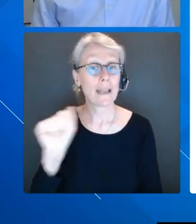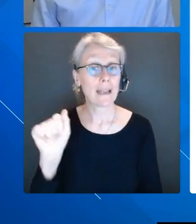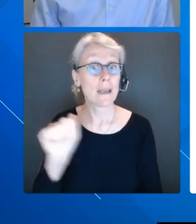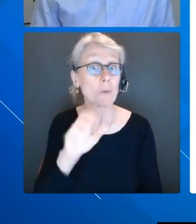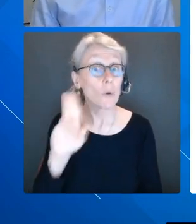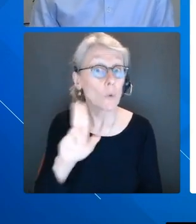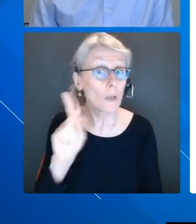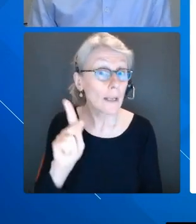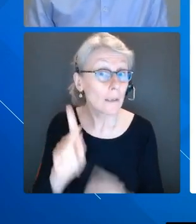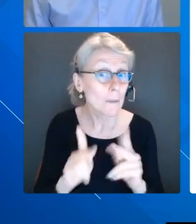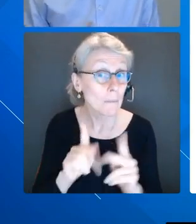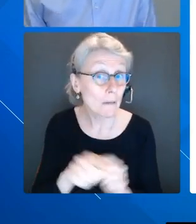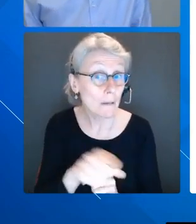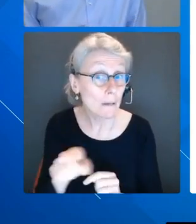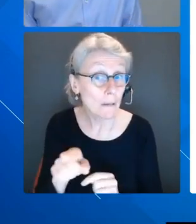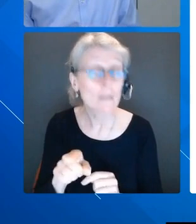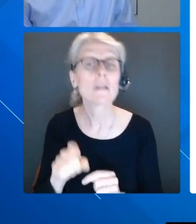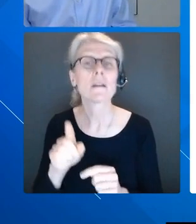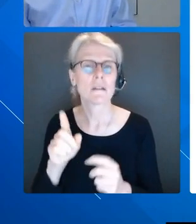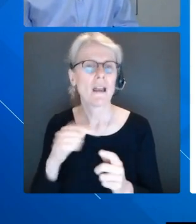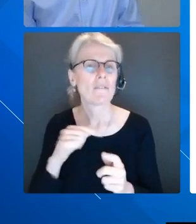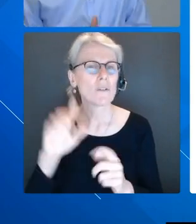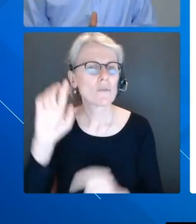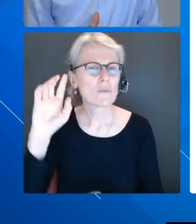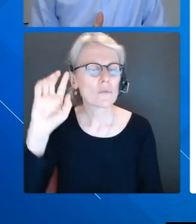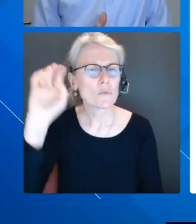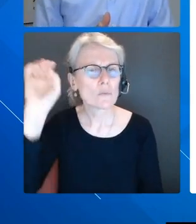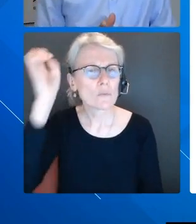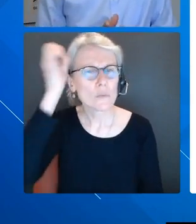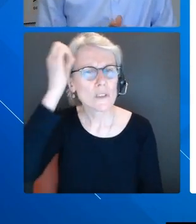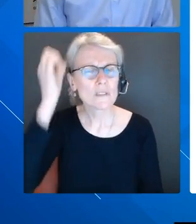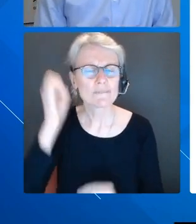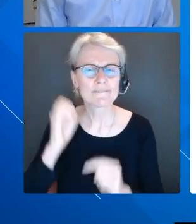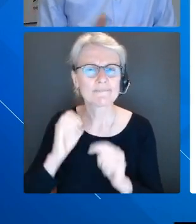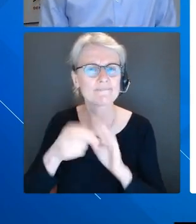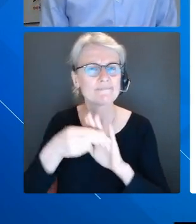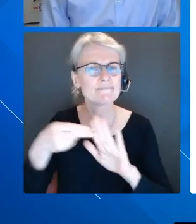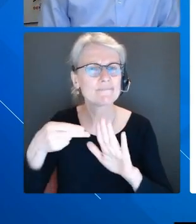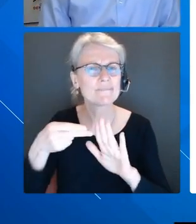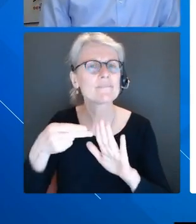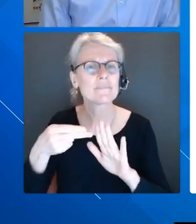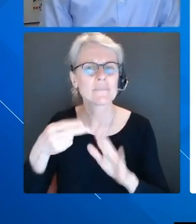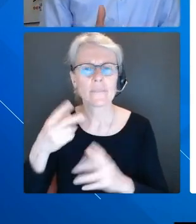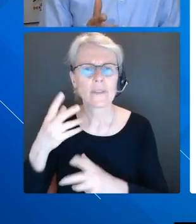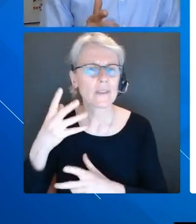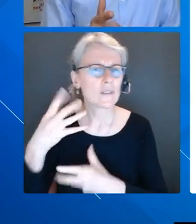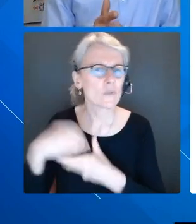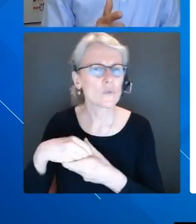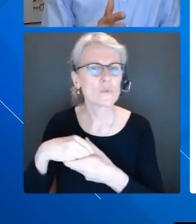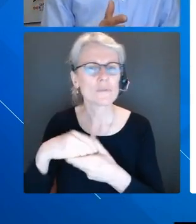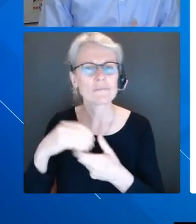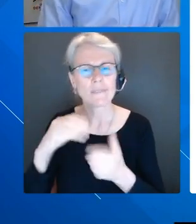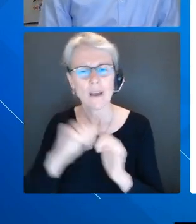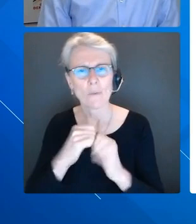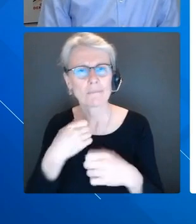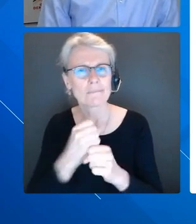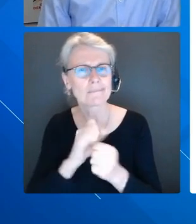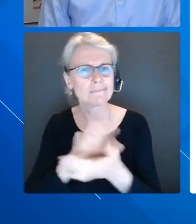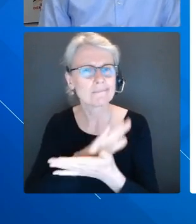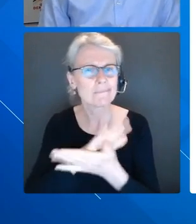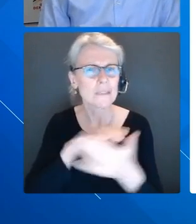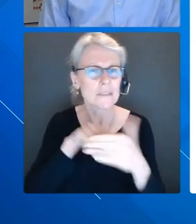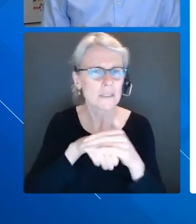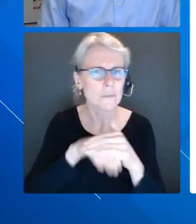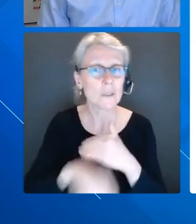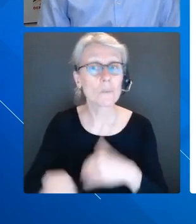EN, I should know the number, but there's a European one that it adds on about document accessibility. But really,